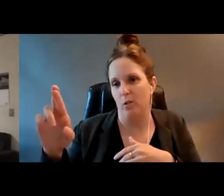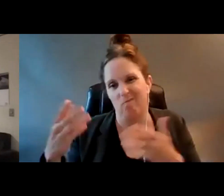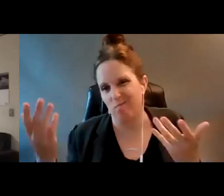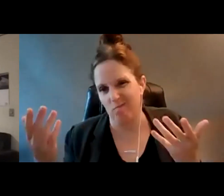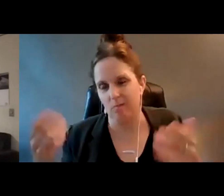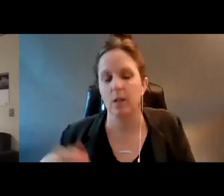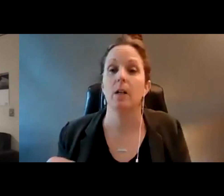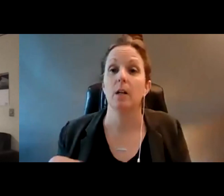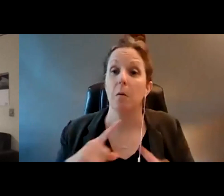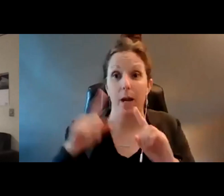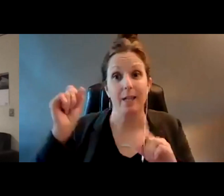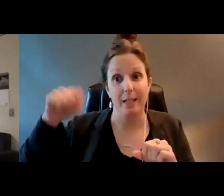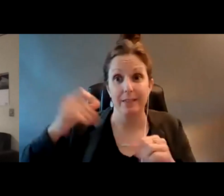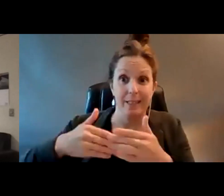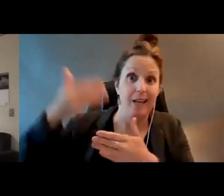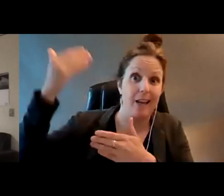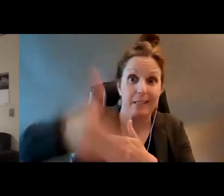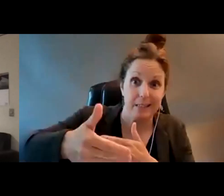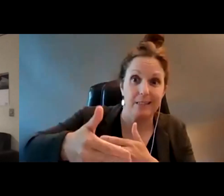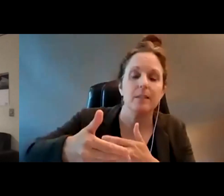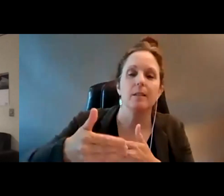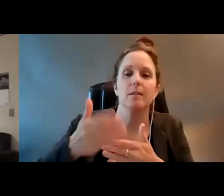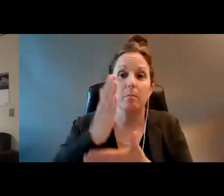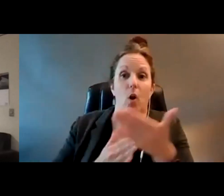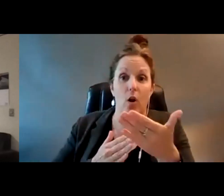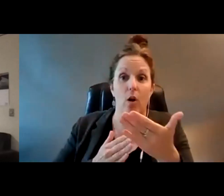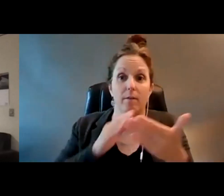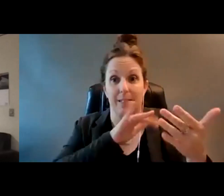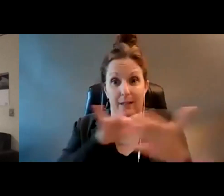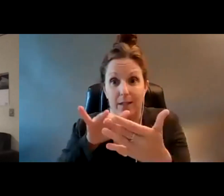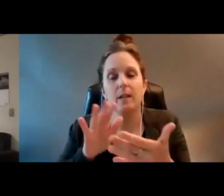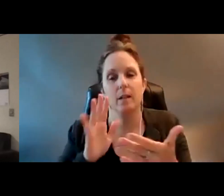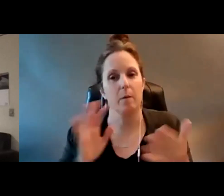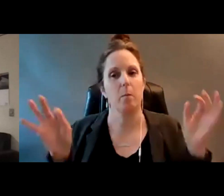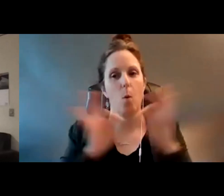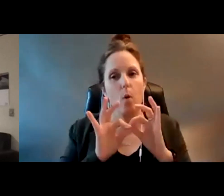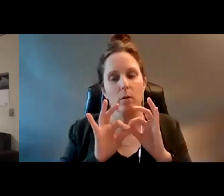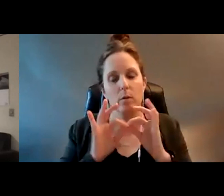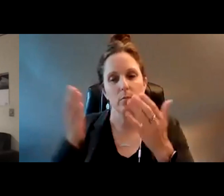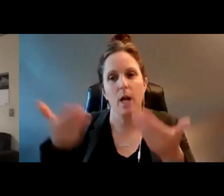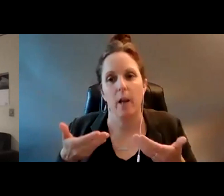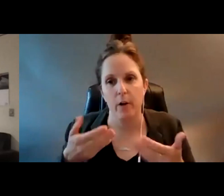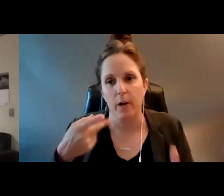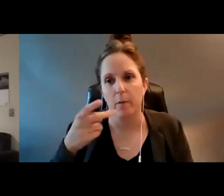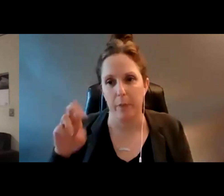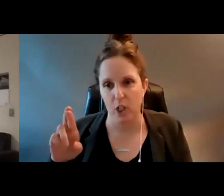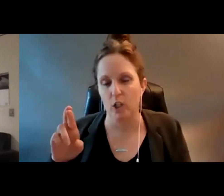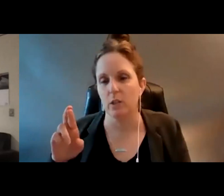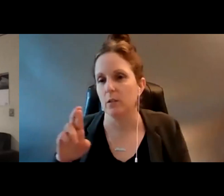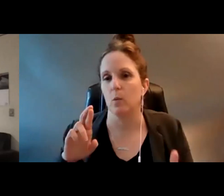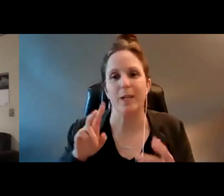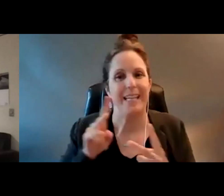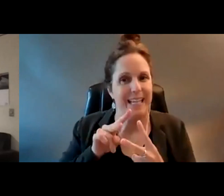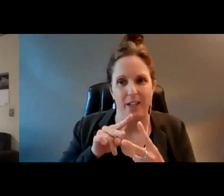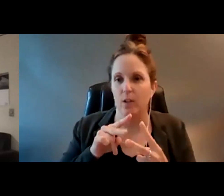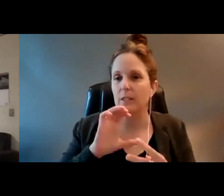13 people within about 2 months. We did interview folks, but it just wasn't, we didn't find a great fit. But in the next phase,